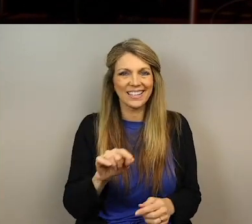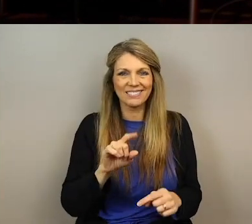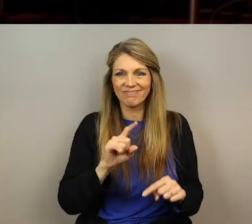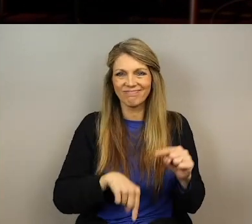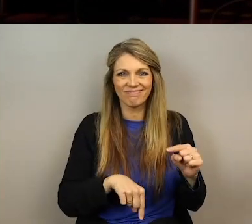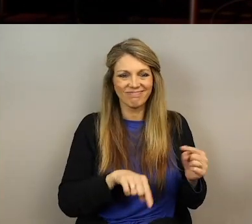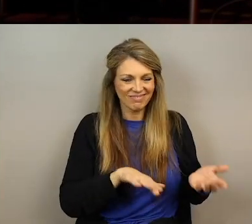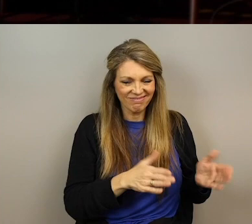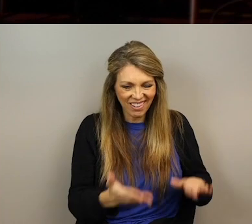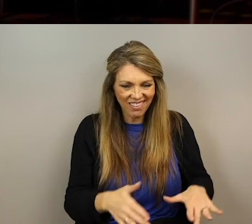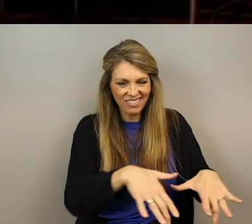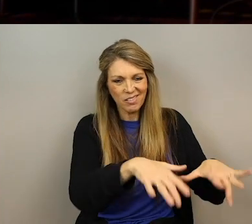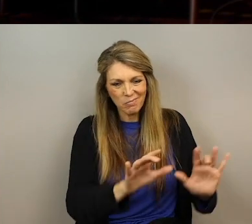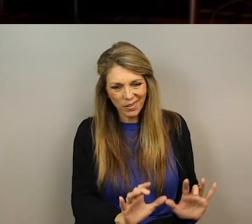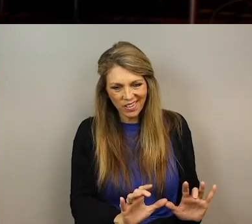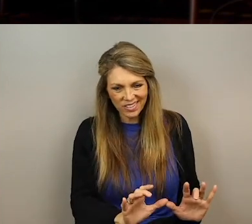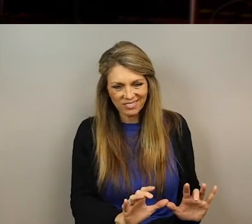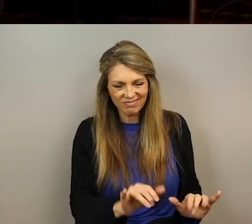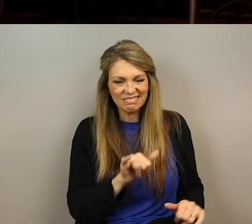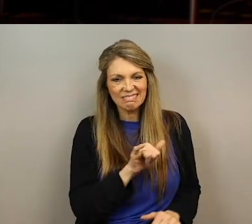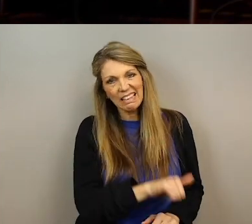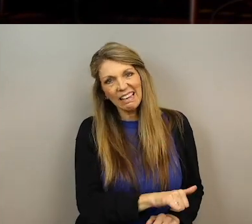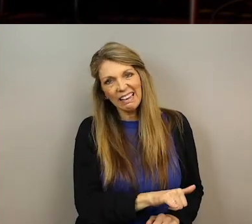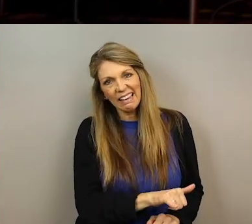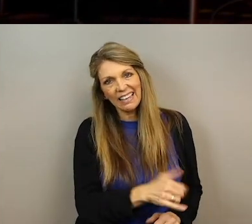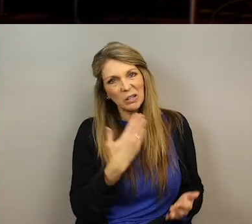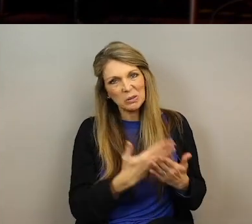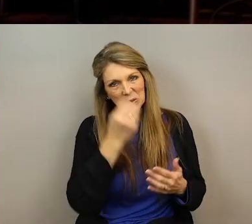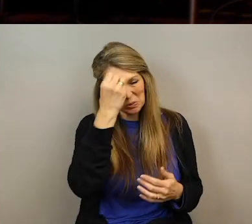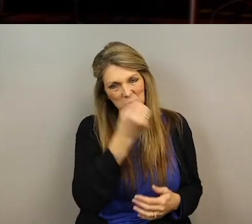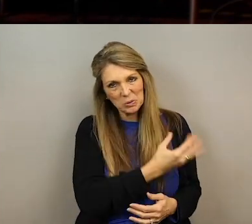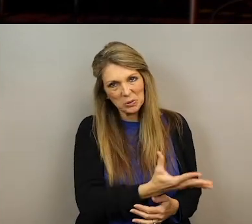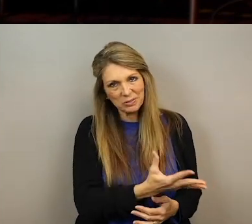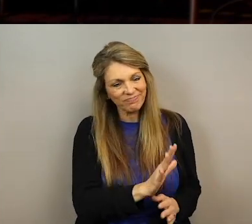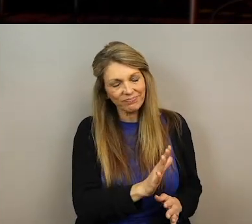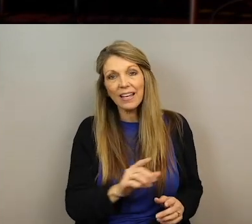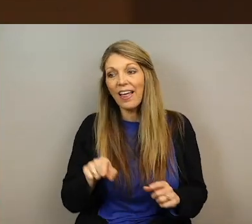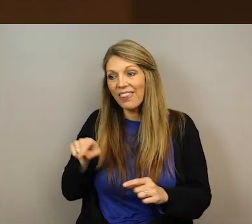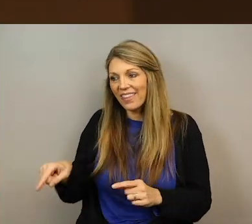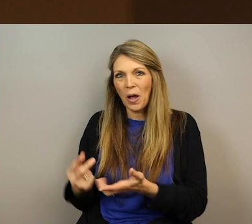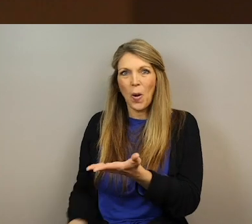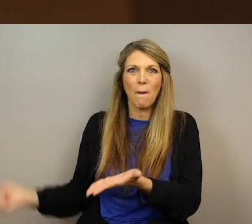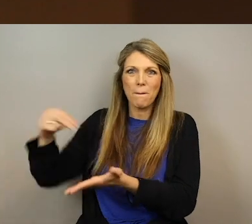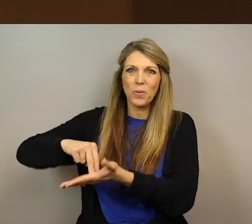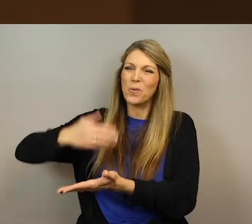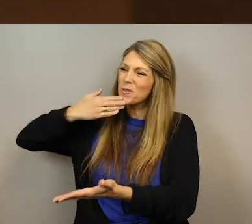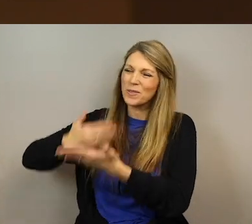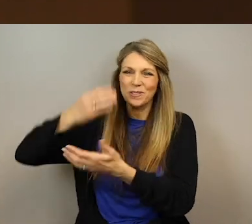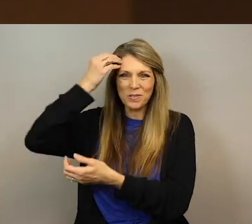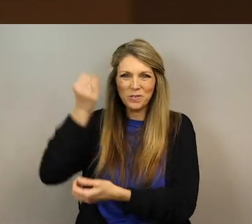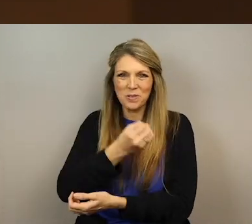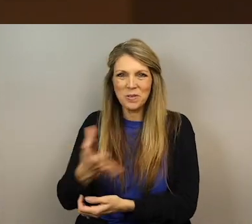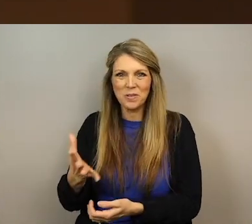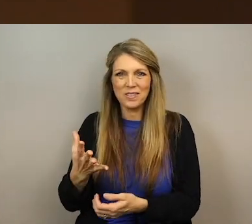and burial, death and burial, if for it to be good news if you don't have a resurrection. So the gospel is good